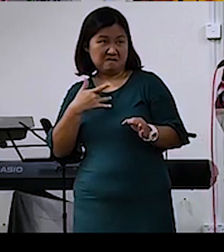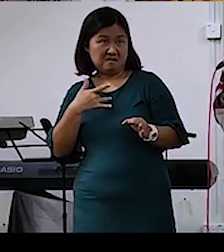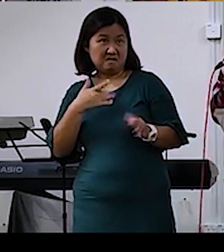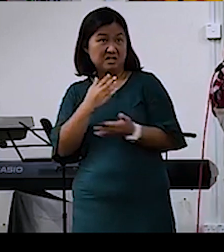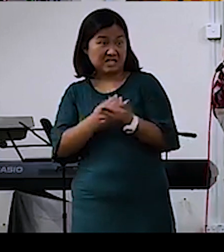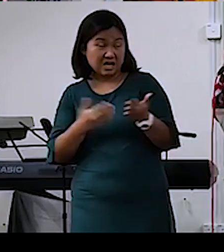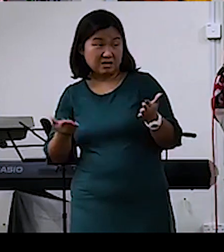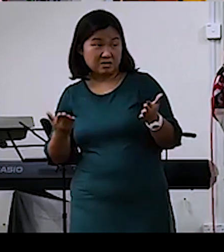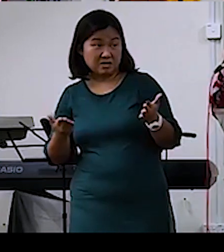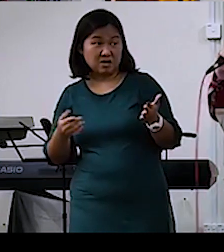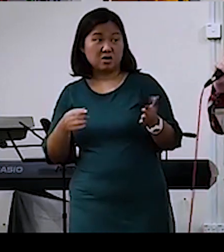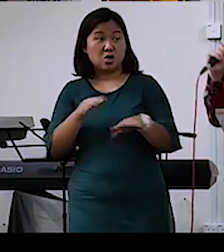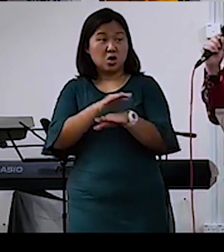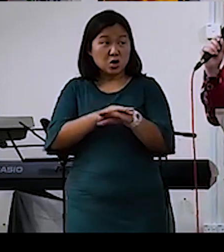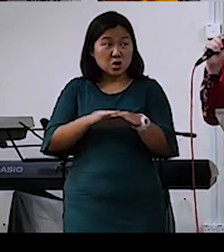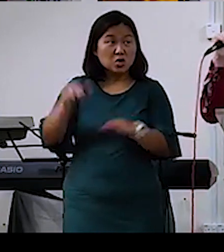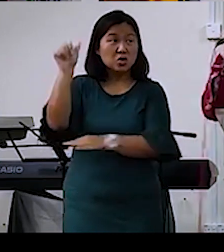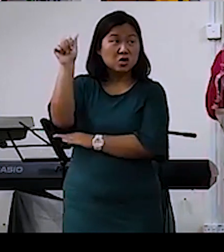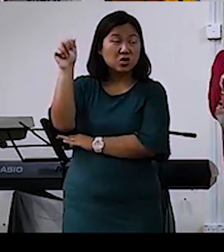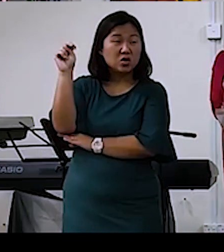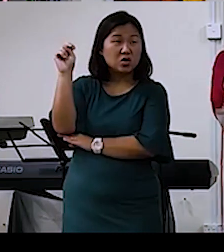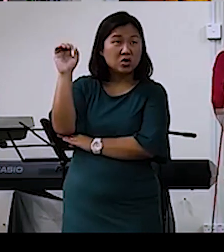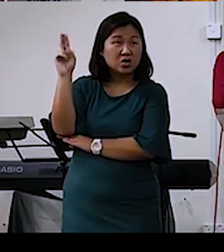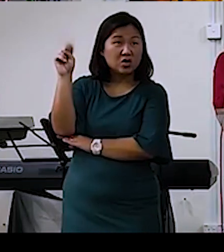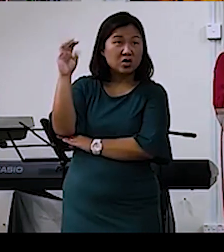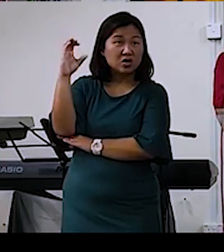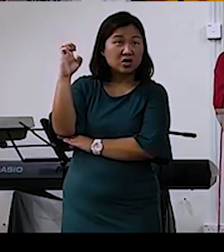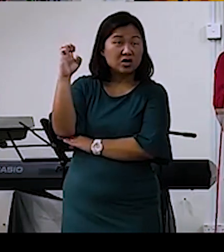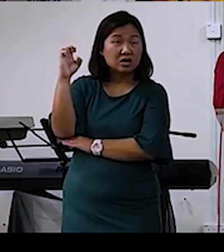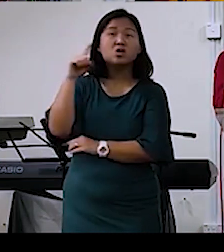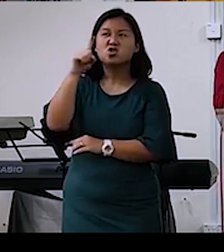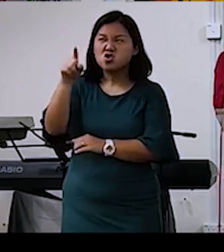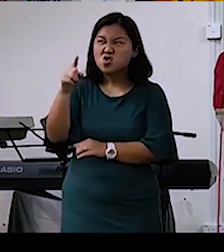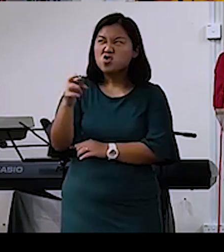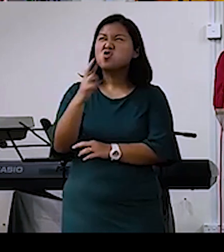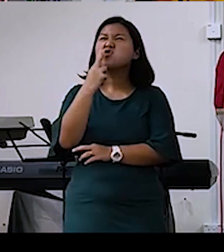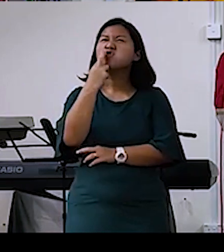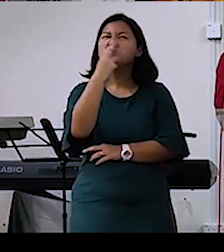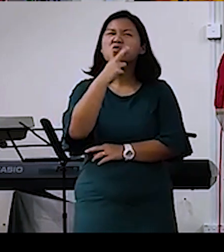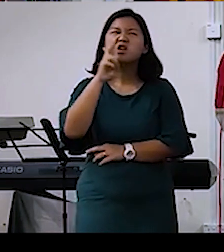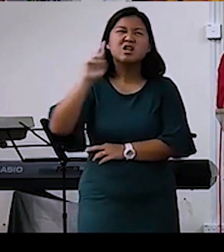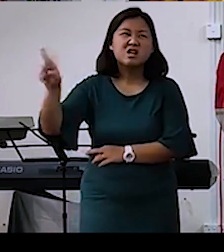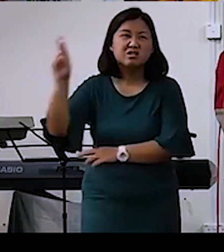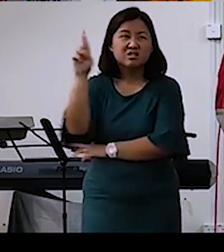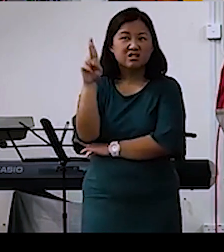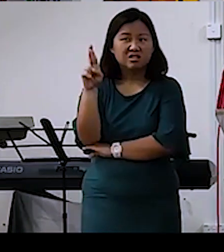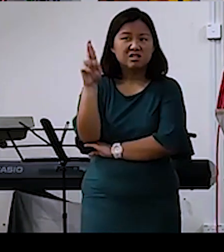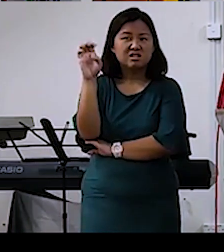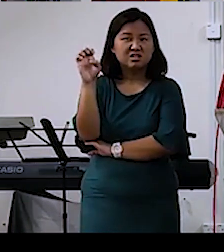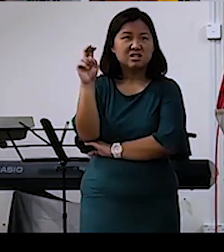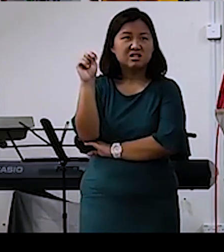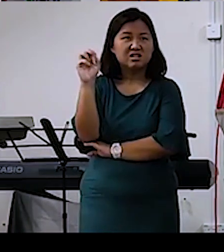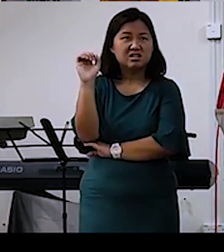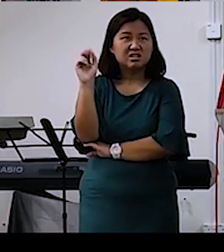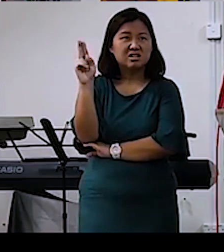instead of announcing it, you renounce it. Guys, follow? I say that again. Don't announce, because